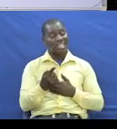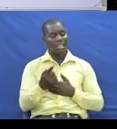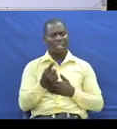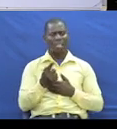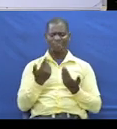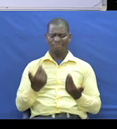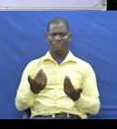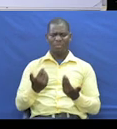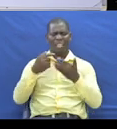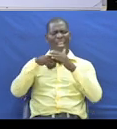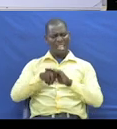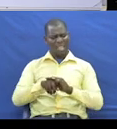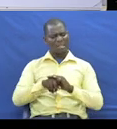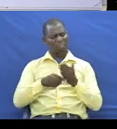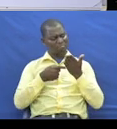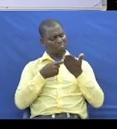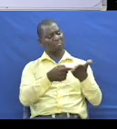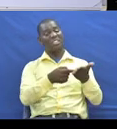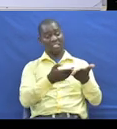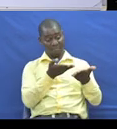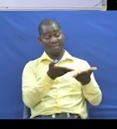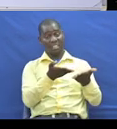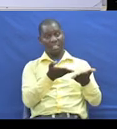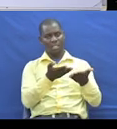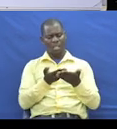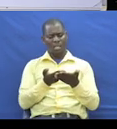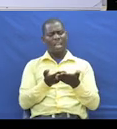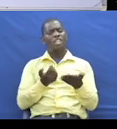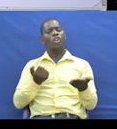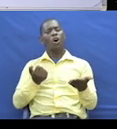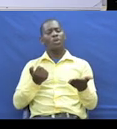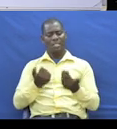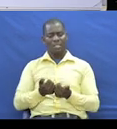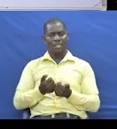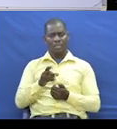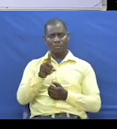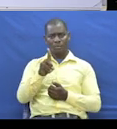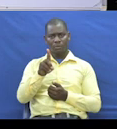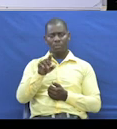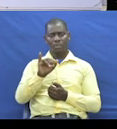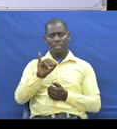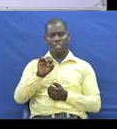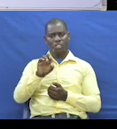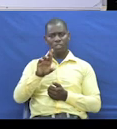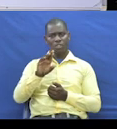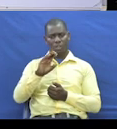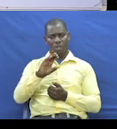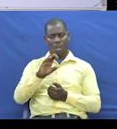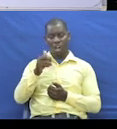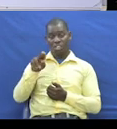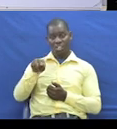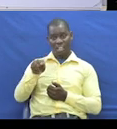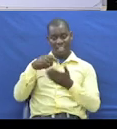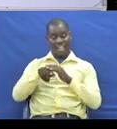can see in our animation there. It causes the destruction of the environment,